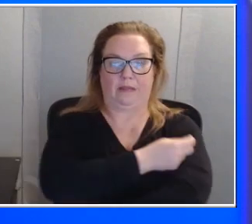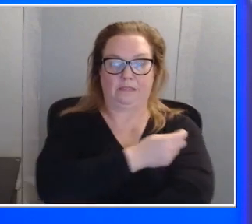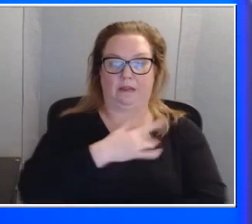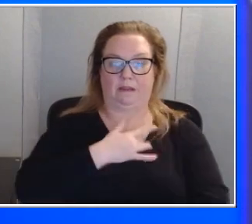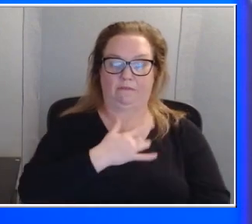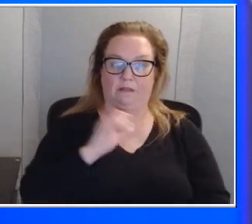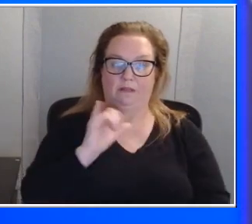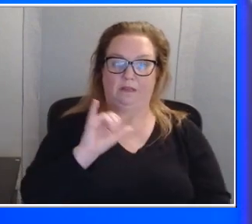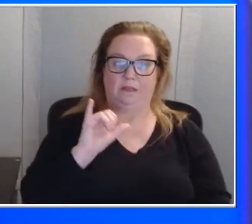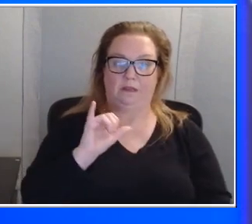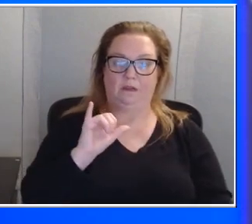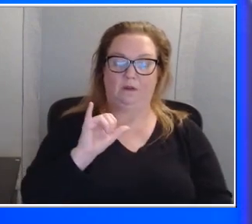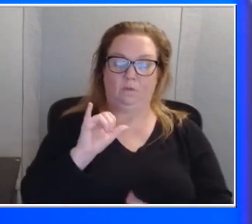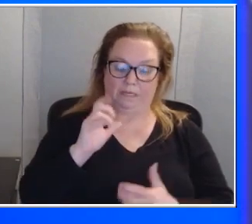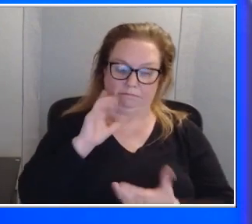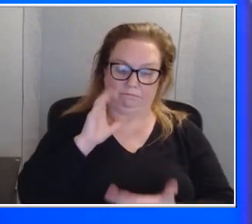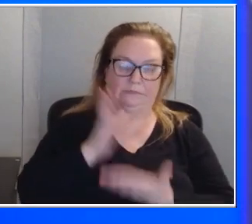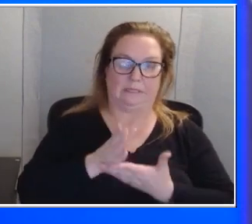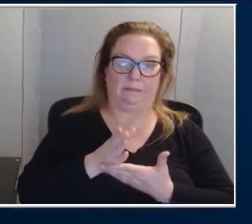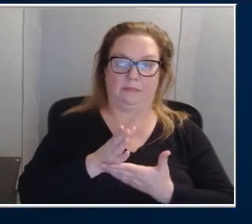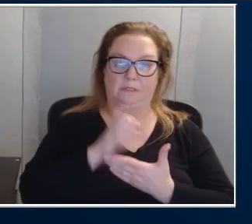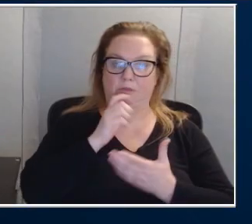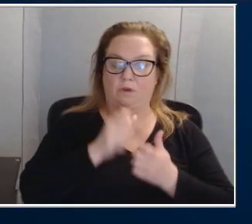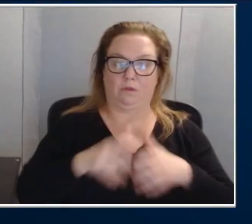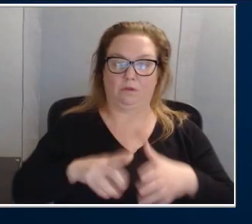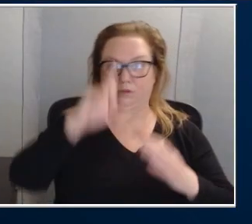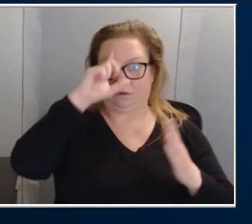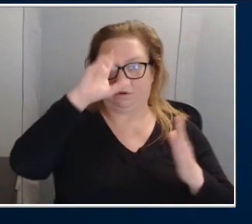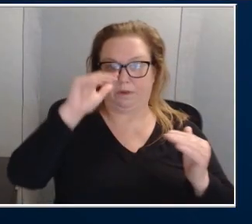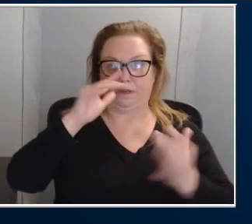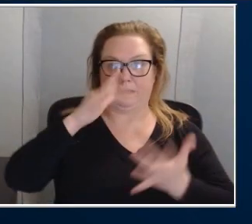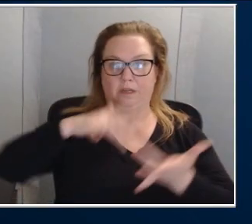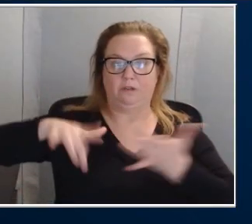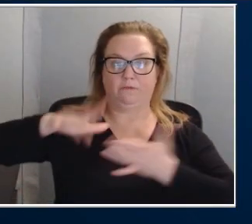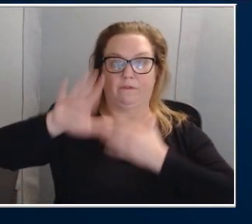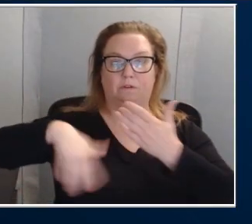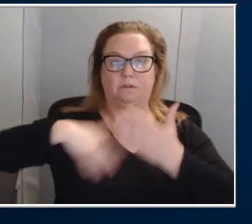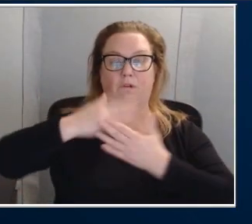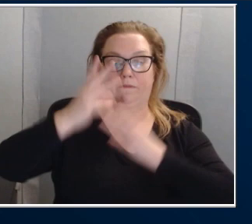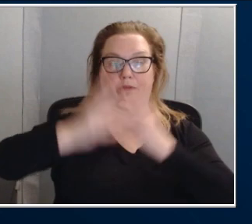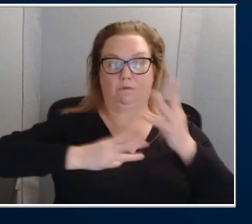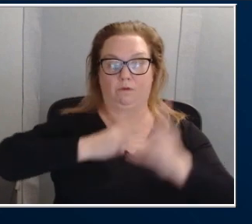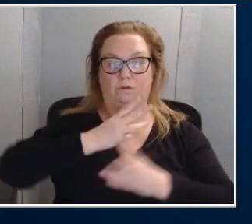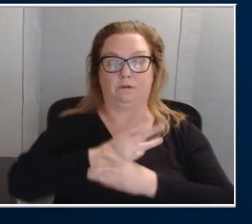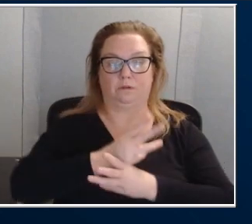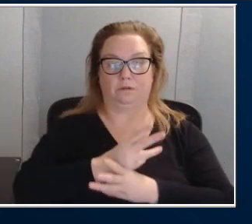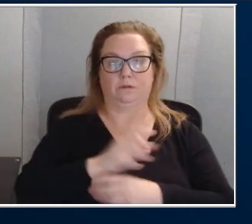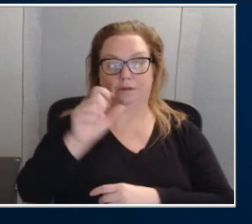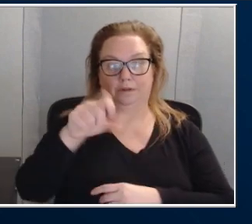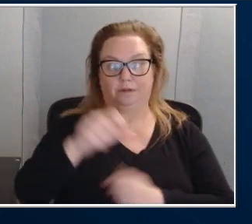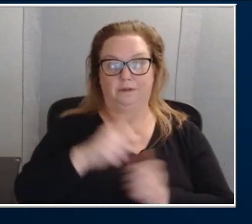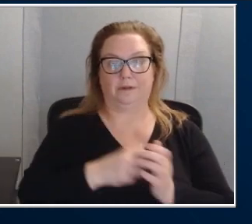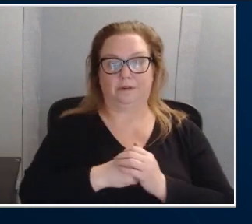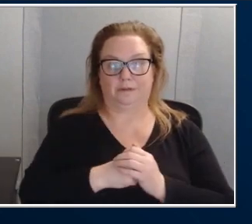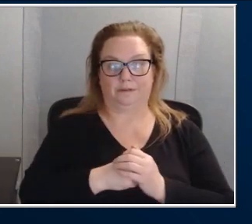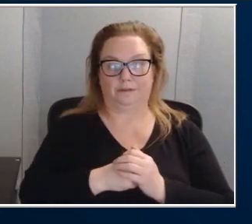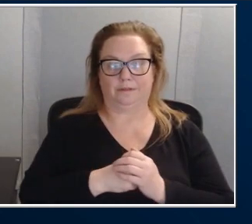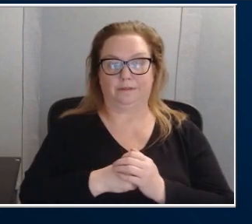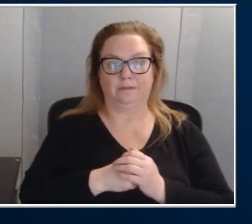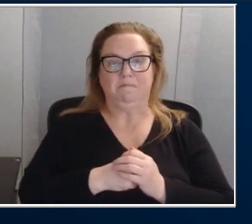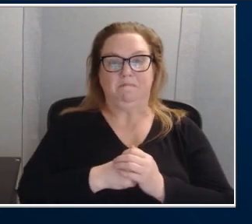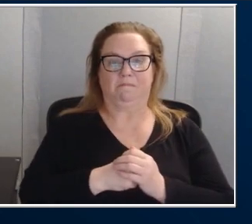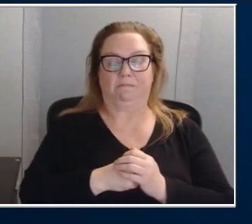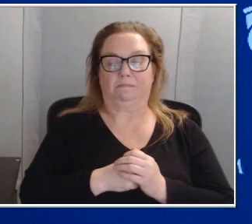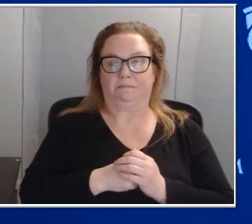we can beat this into submission. So don't lose hope. And you've traveled all over the world in the meantime. Yes. Doc Ock, final